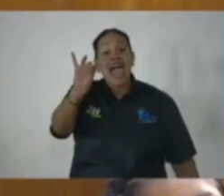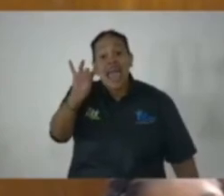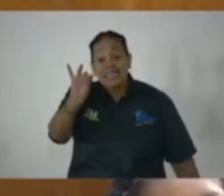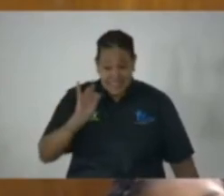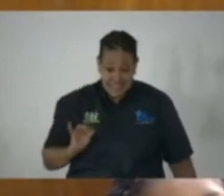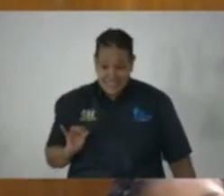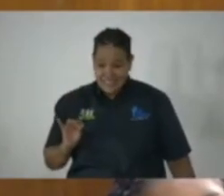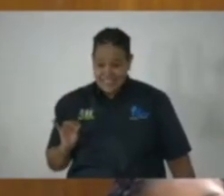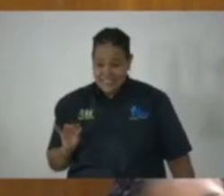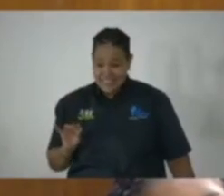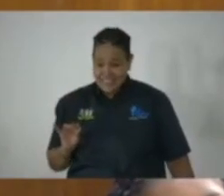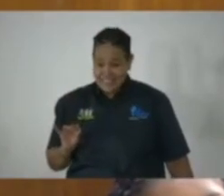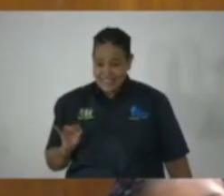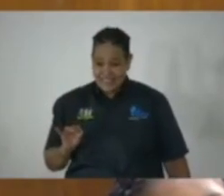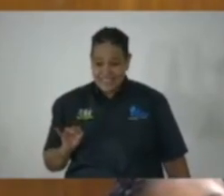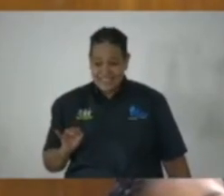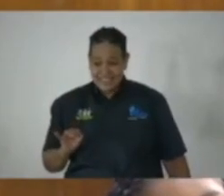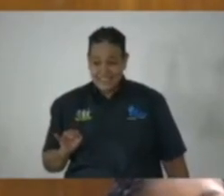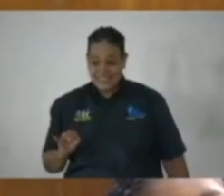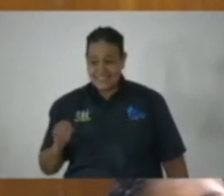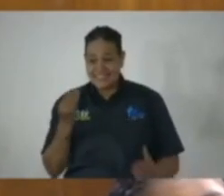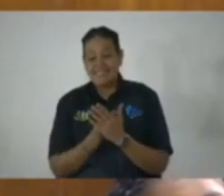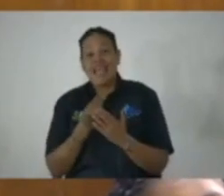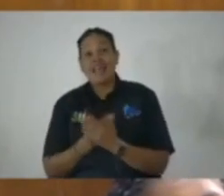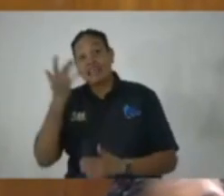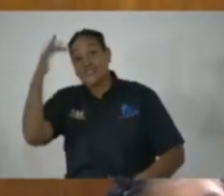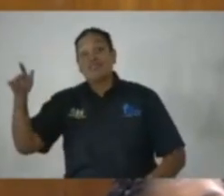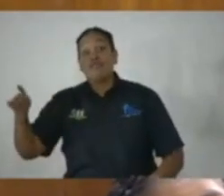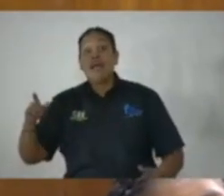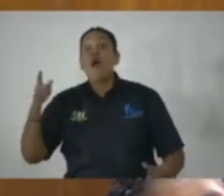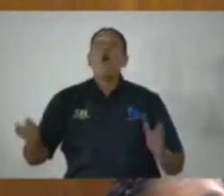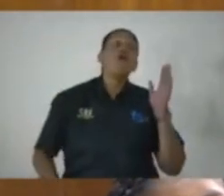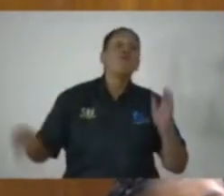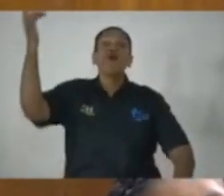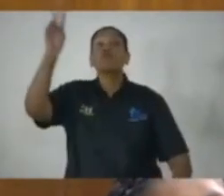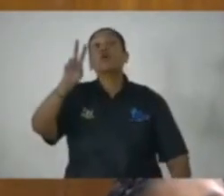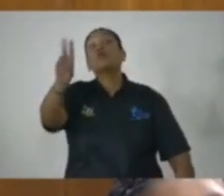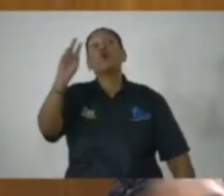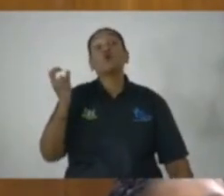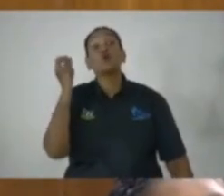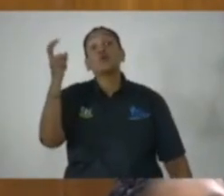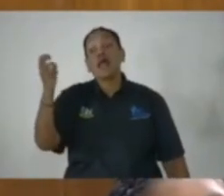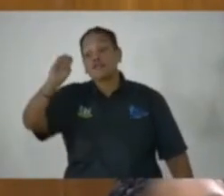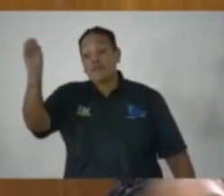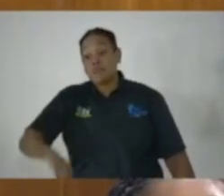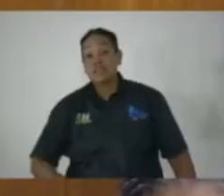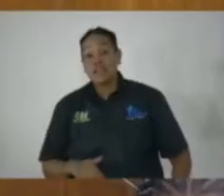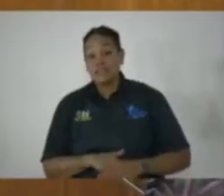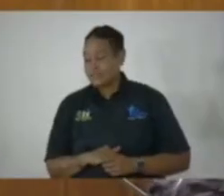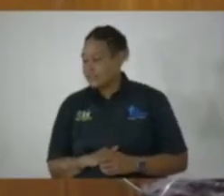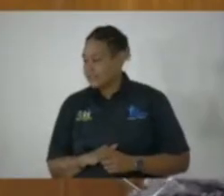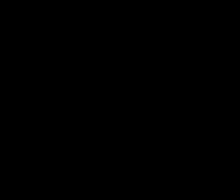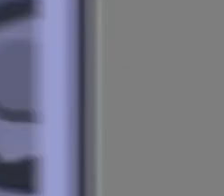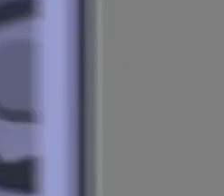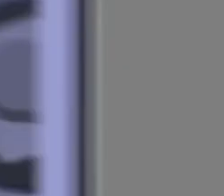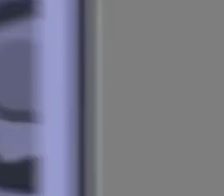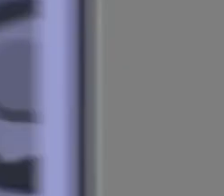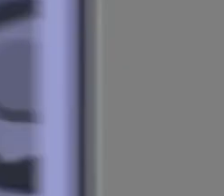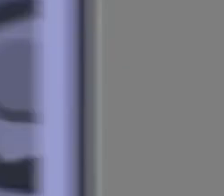The financial whiz? The financial whiz. I wonder where it went. It moved to 212%.